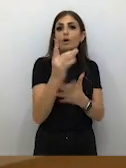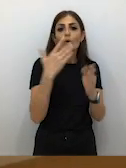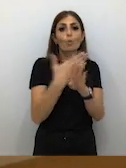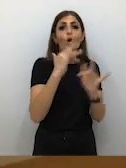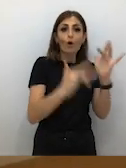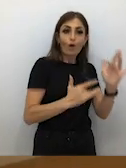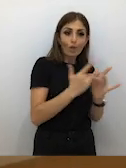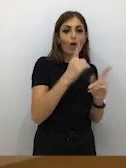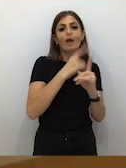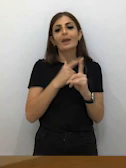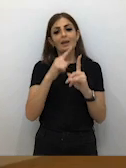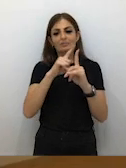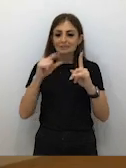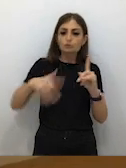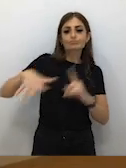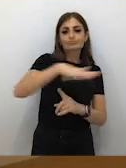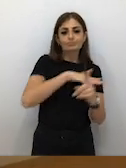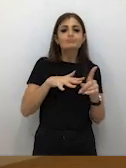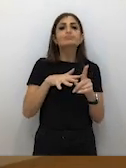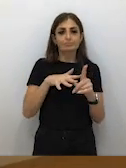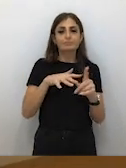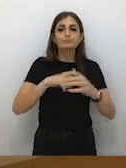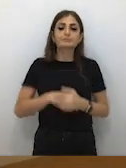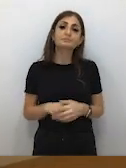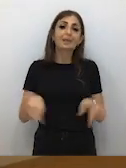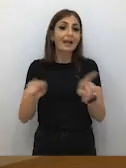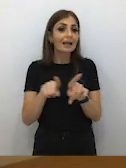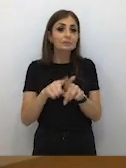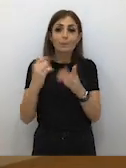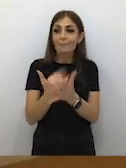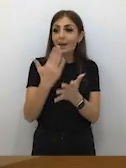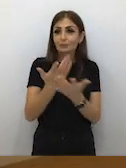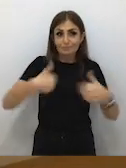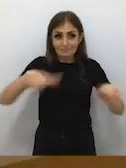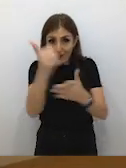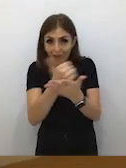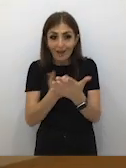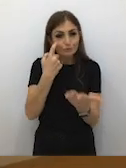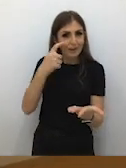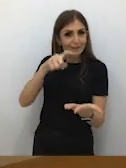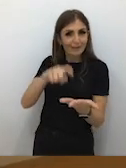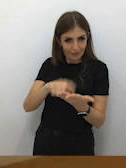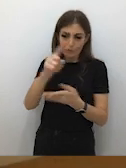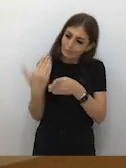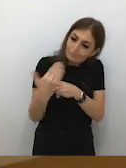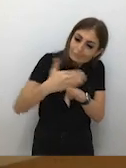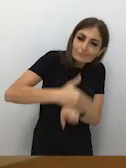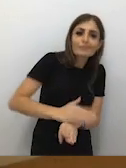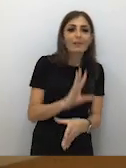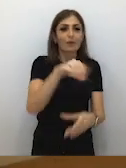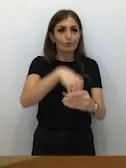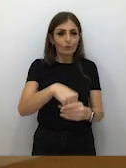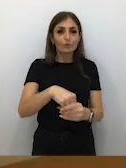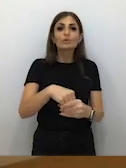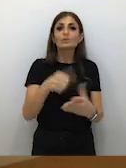and archive work online and in physical spaces, and to also make sure that fellow arts workers are recognized for the